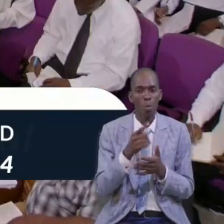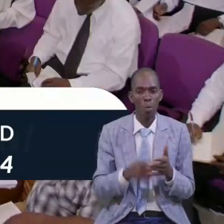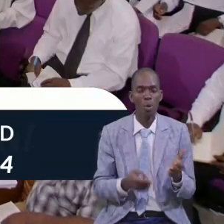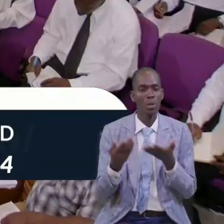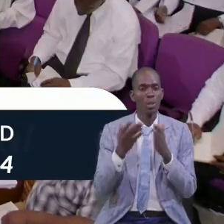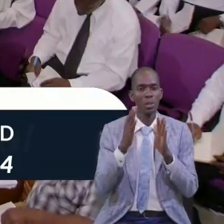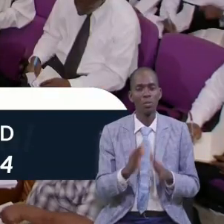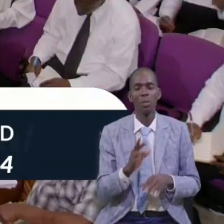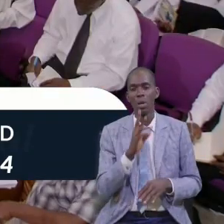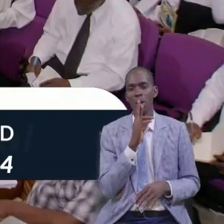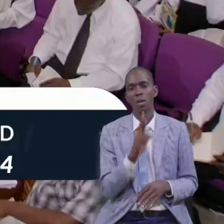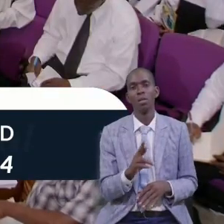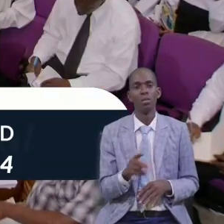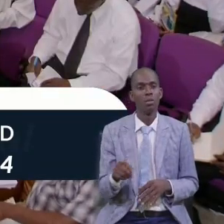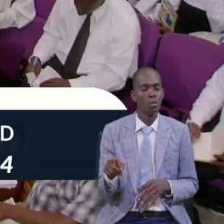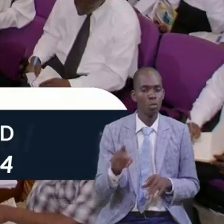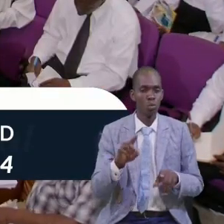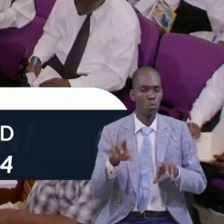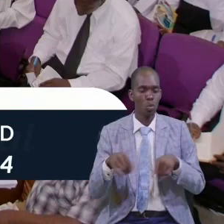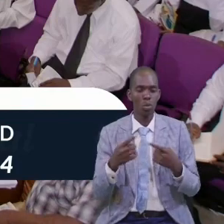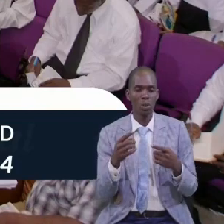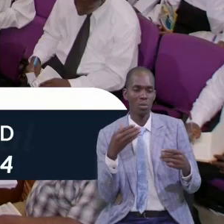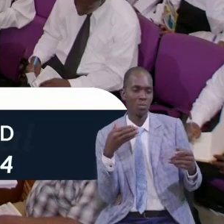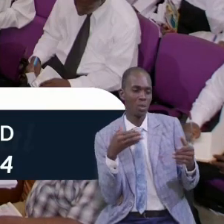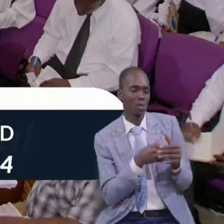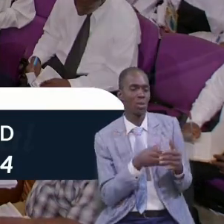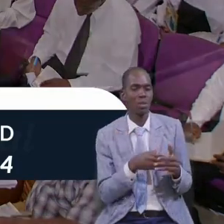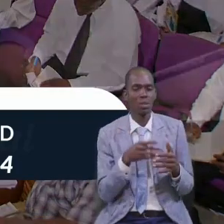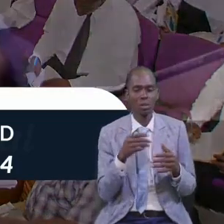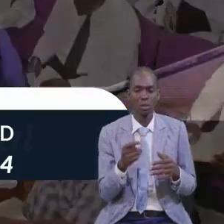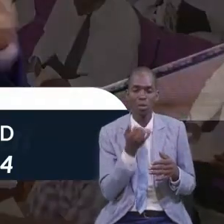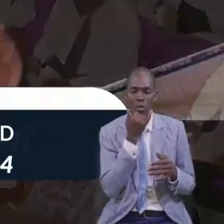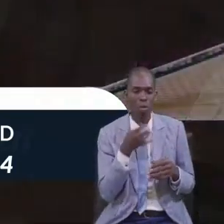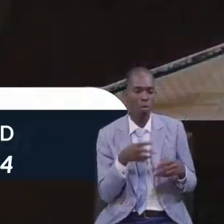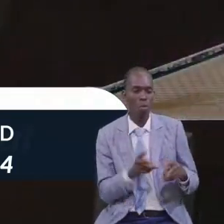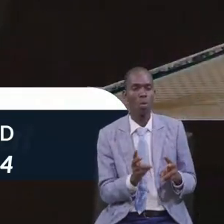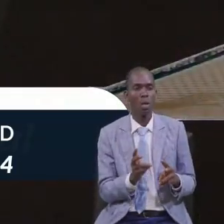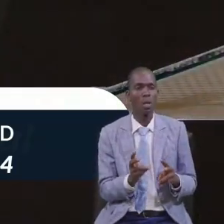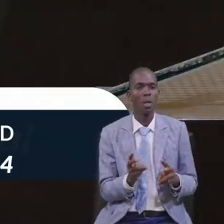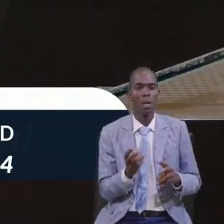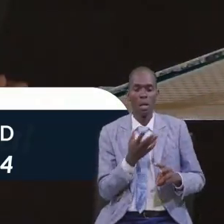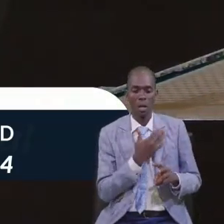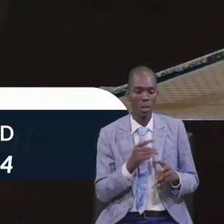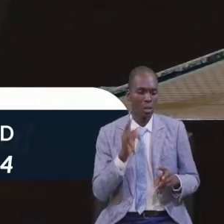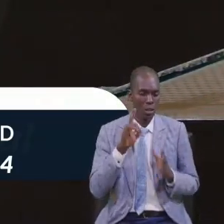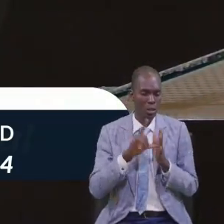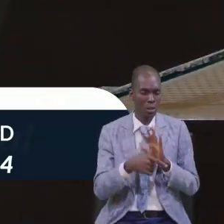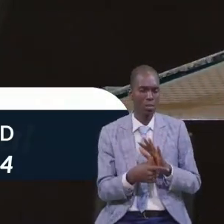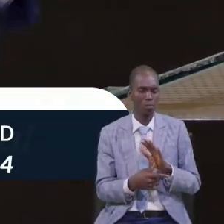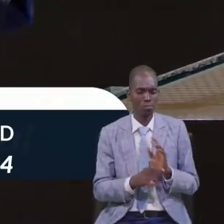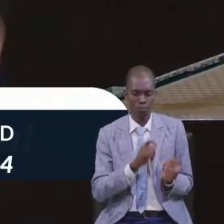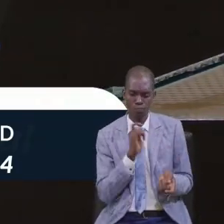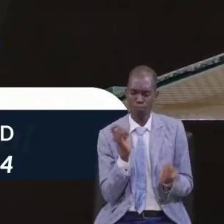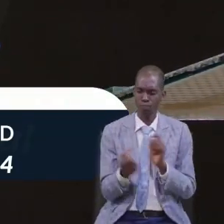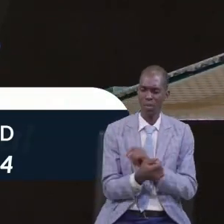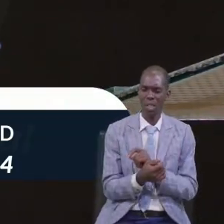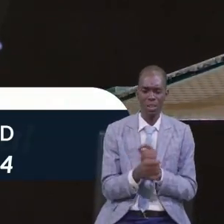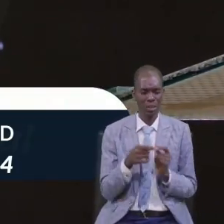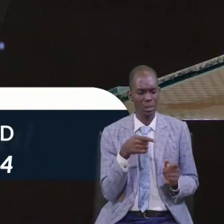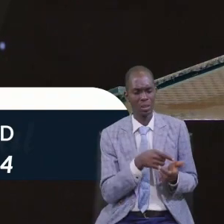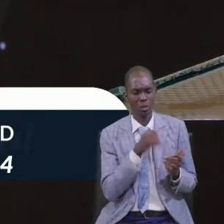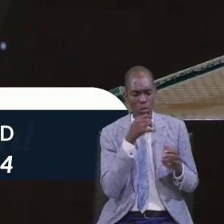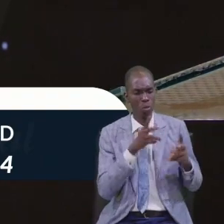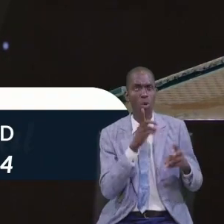are. They were going the opposite direction, and the Lord calls them, and they turn. and the change and the going in a